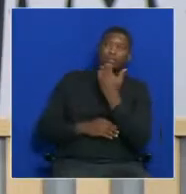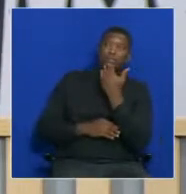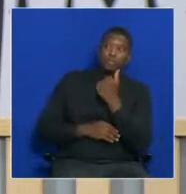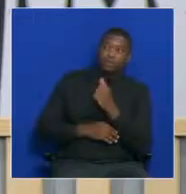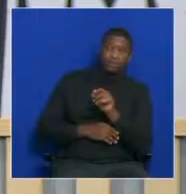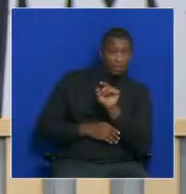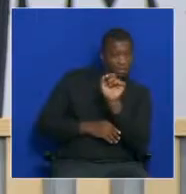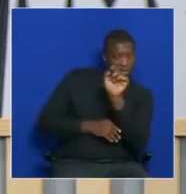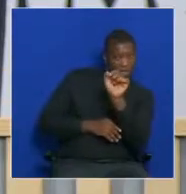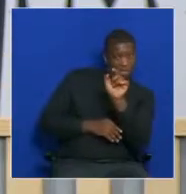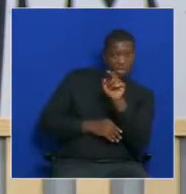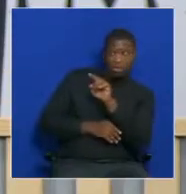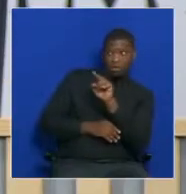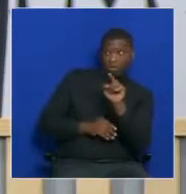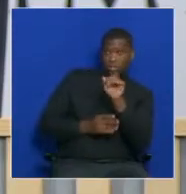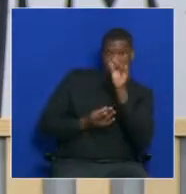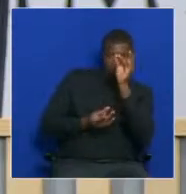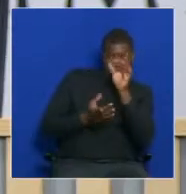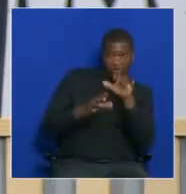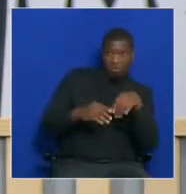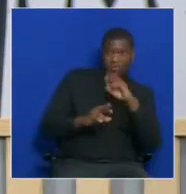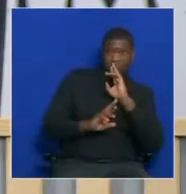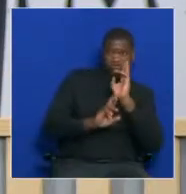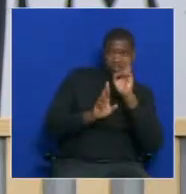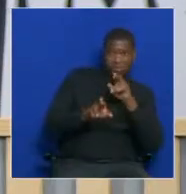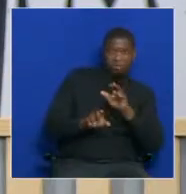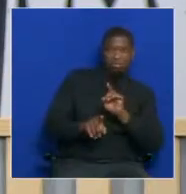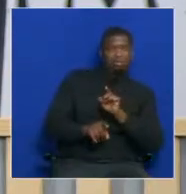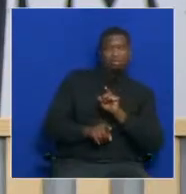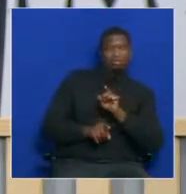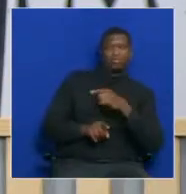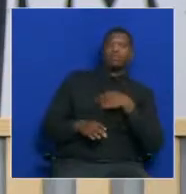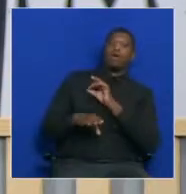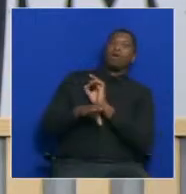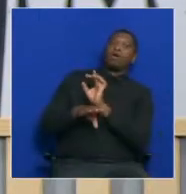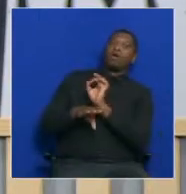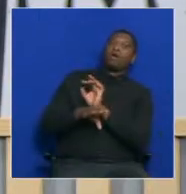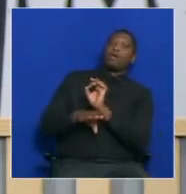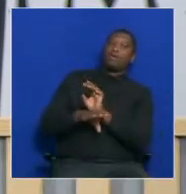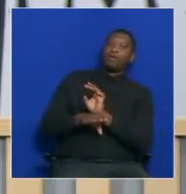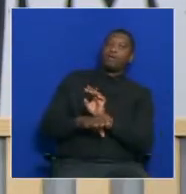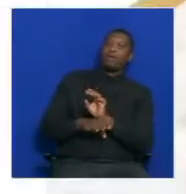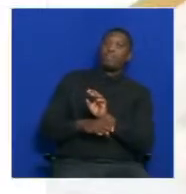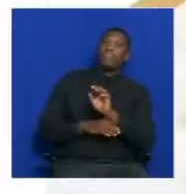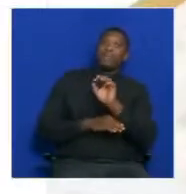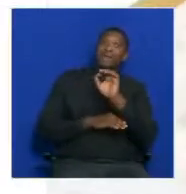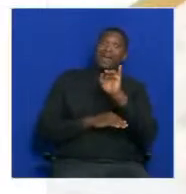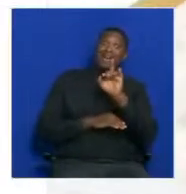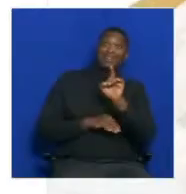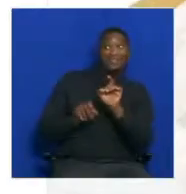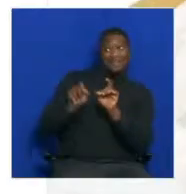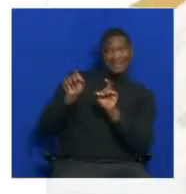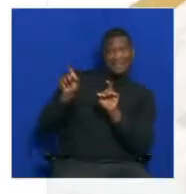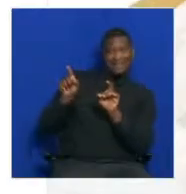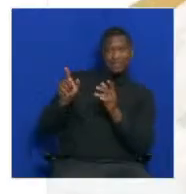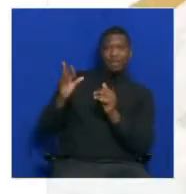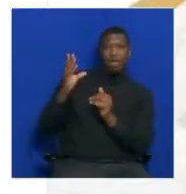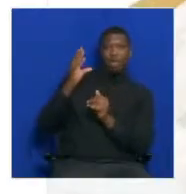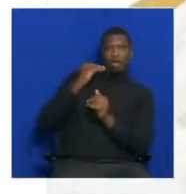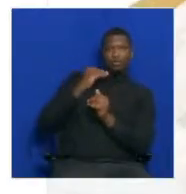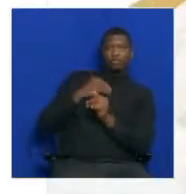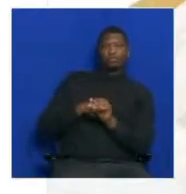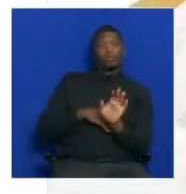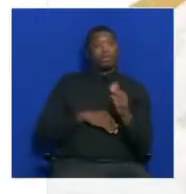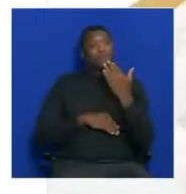him, meaning Mr. Nkabinde. The ID asked me to obtain information from